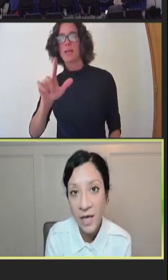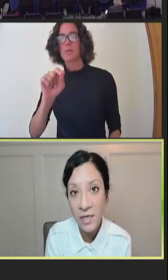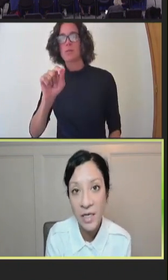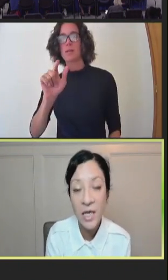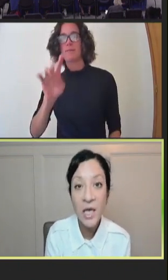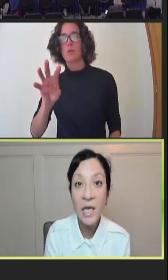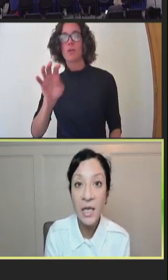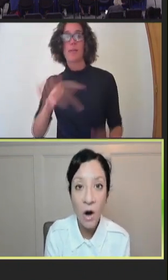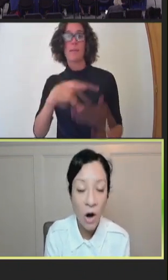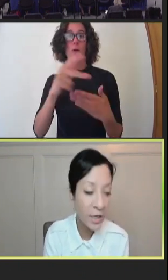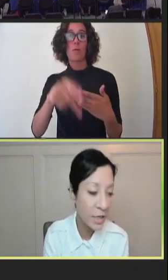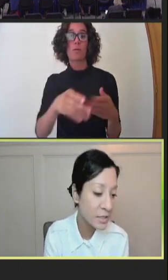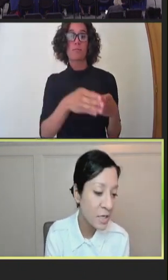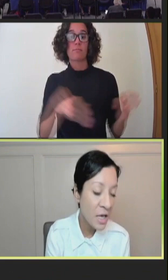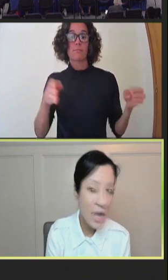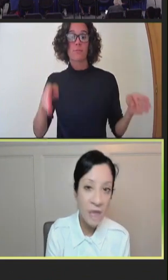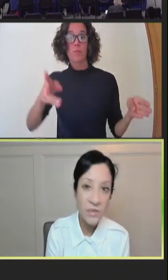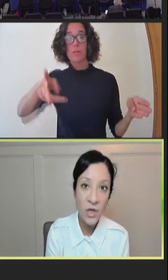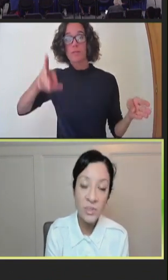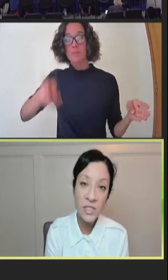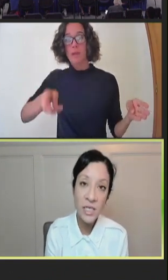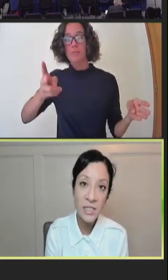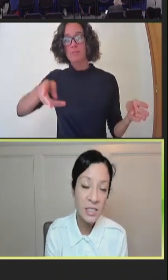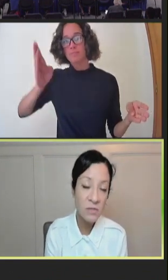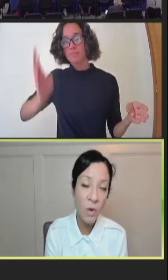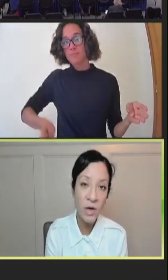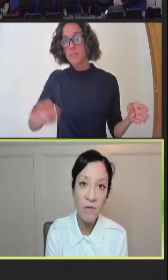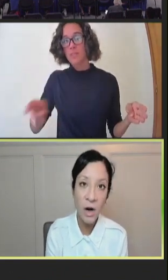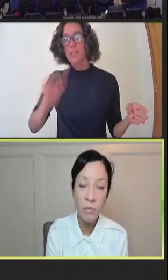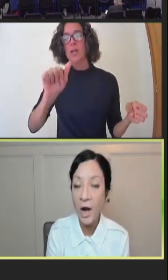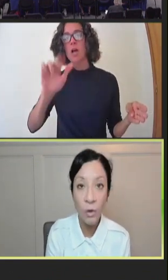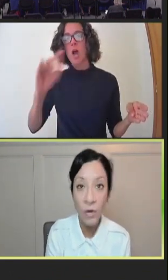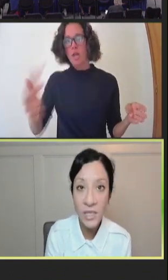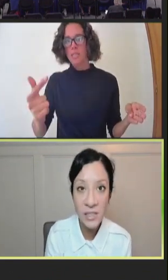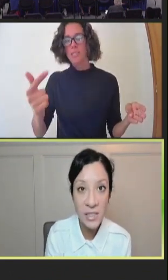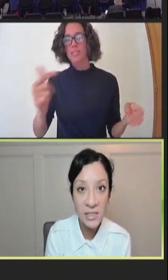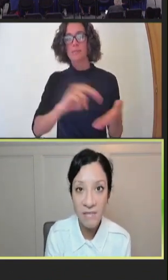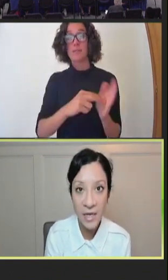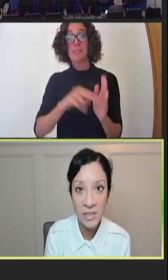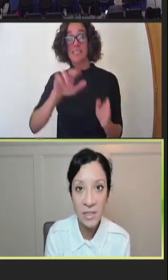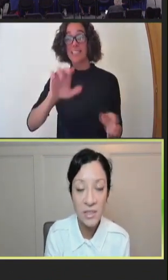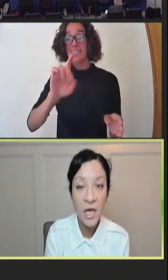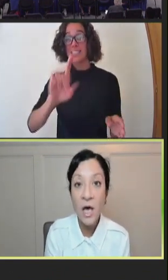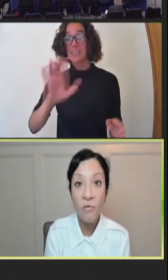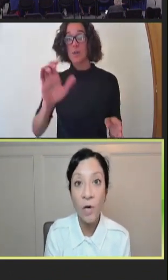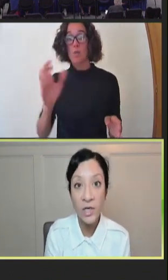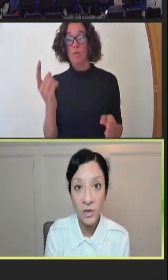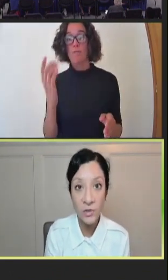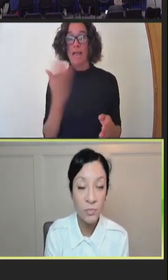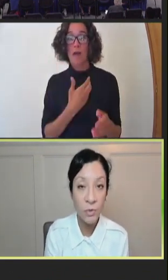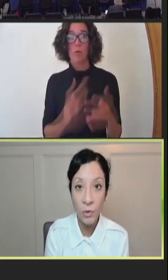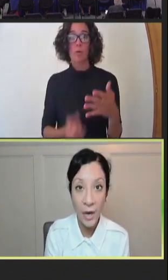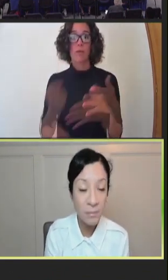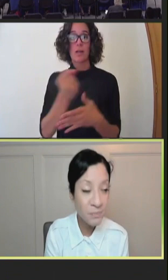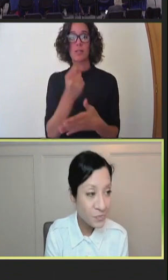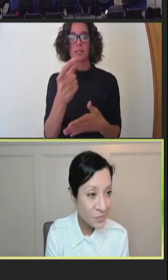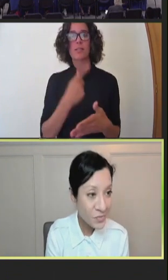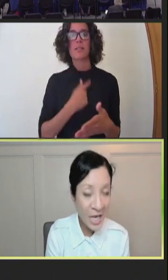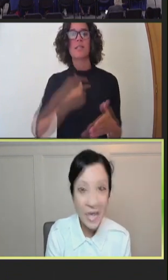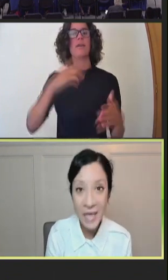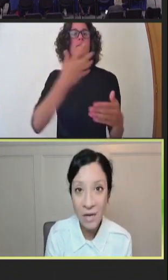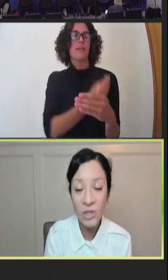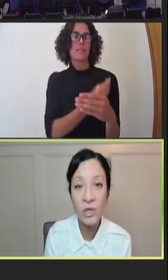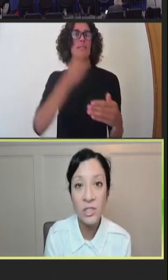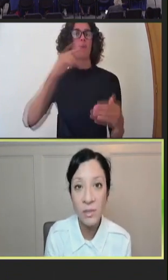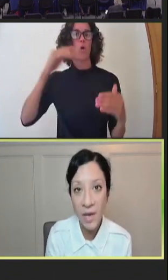to be ending in August. And so CDC's one of our priorities is the Vaccines for Adults program.